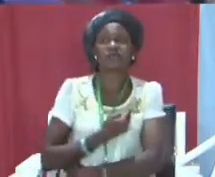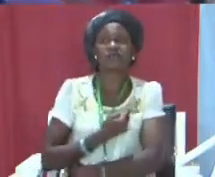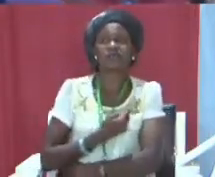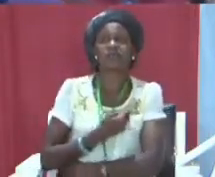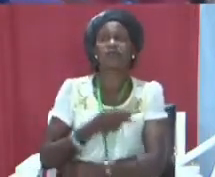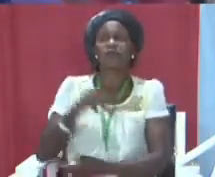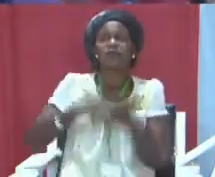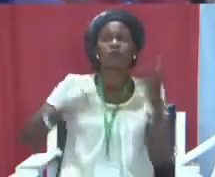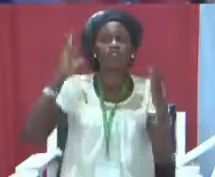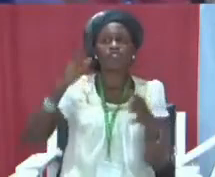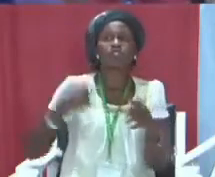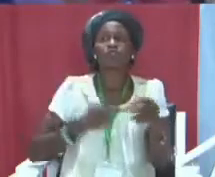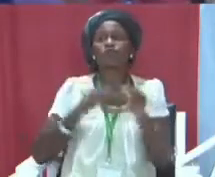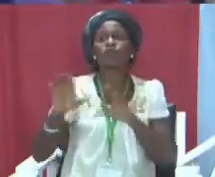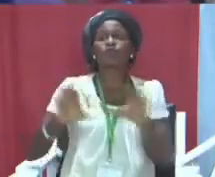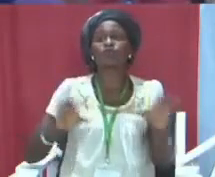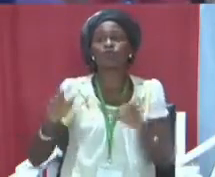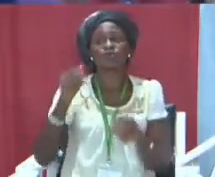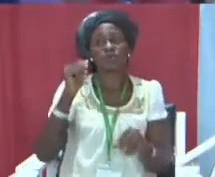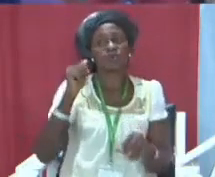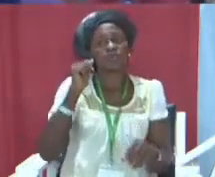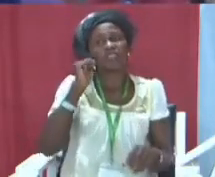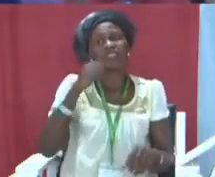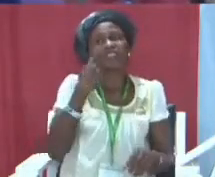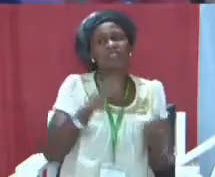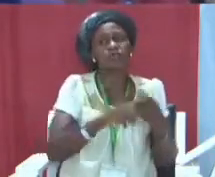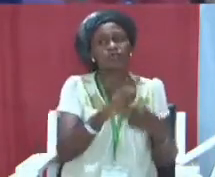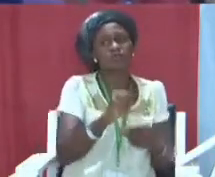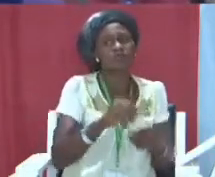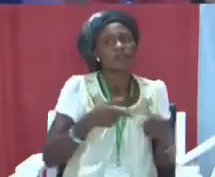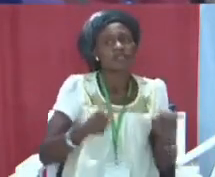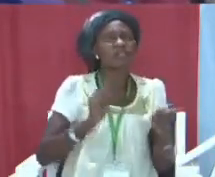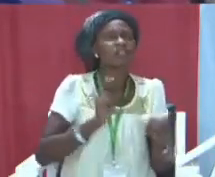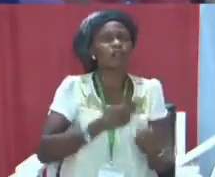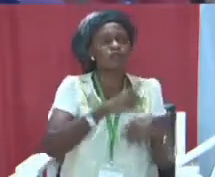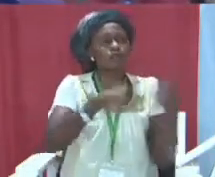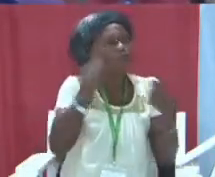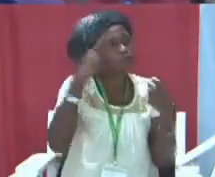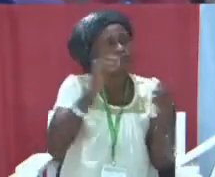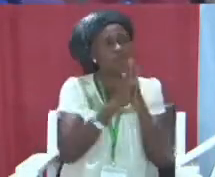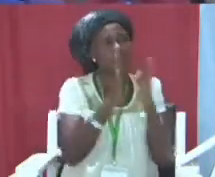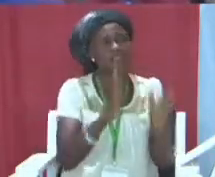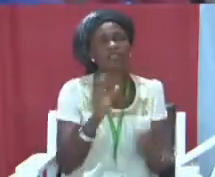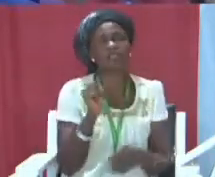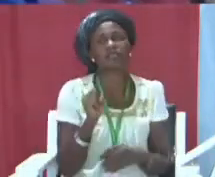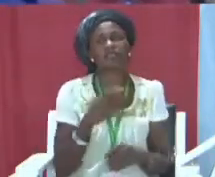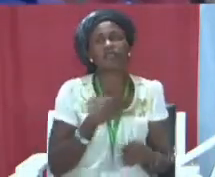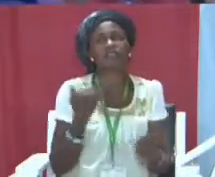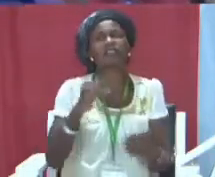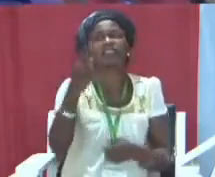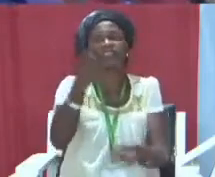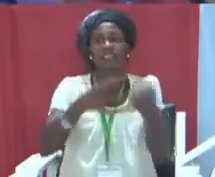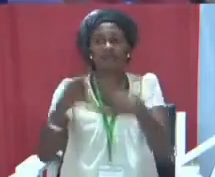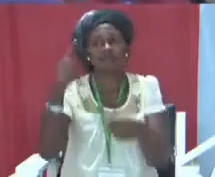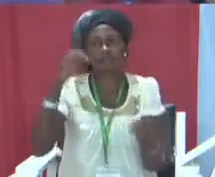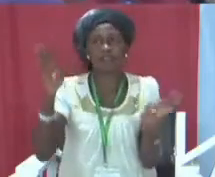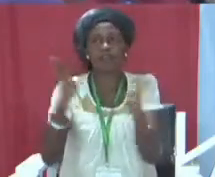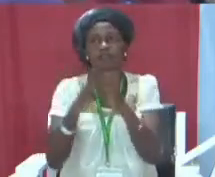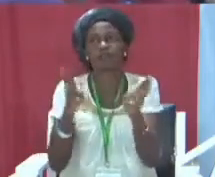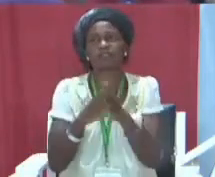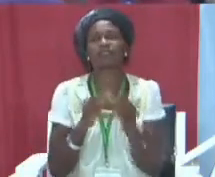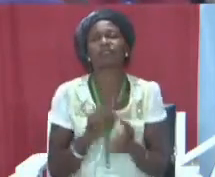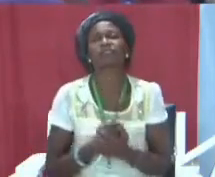What shall we do?" She said to him, "Let us go for prayers." And they came for a conference.